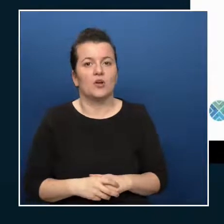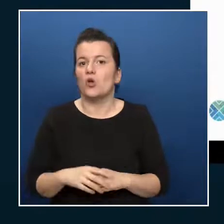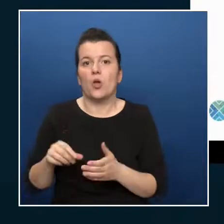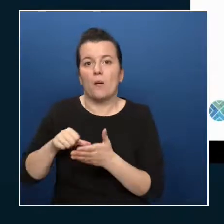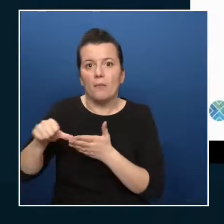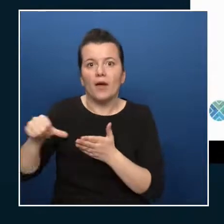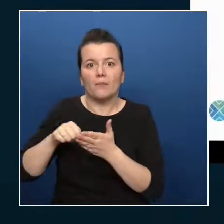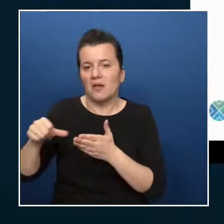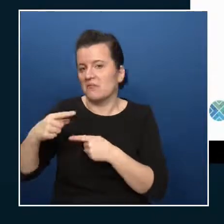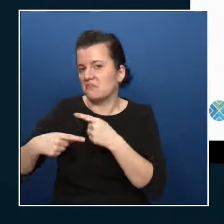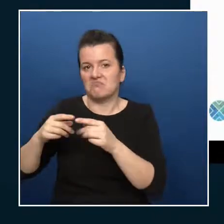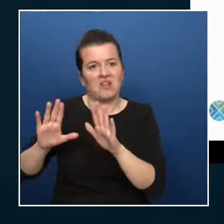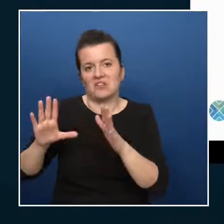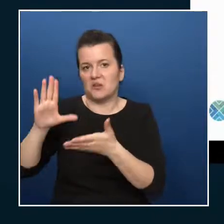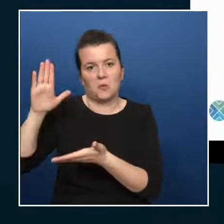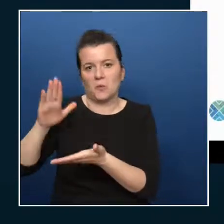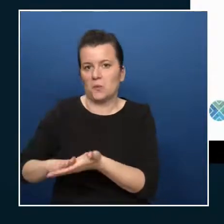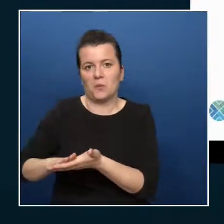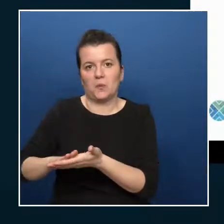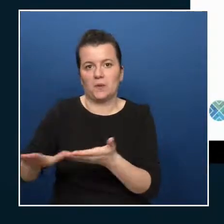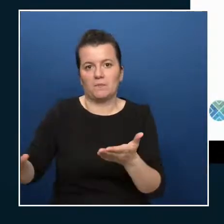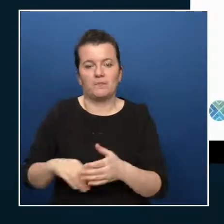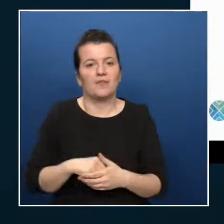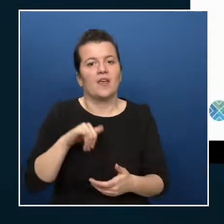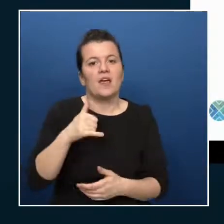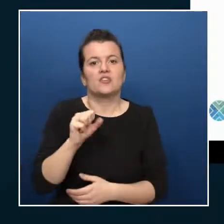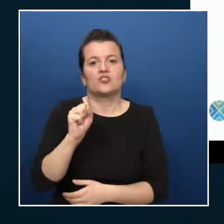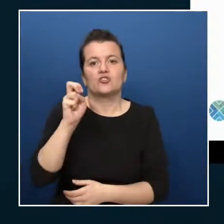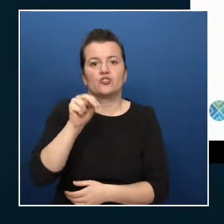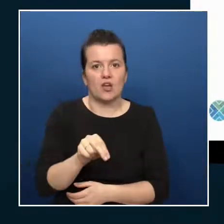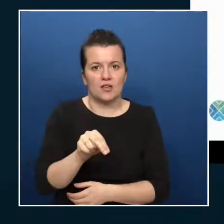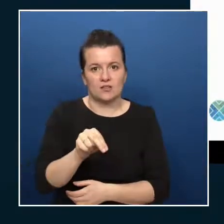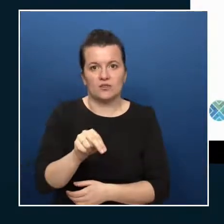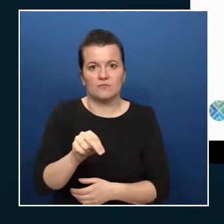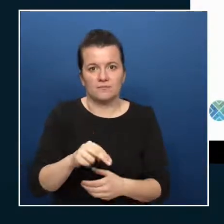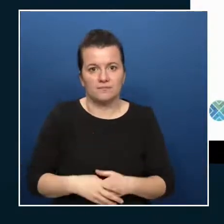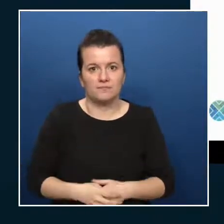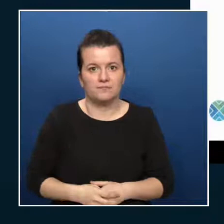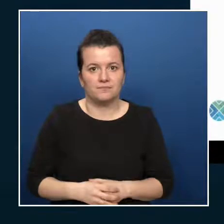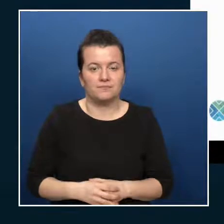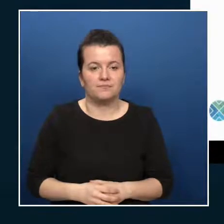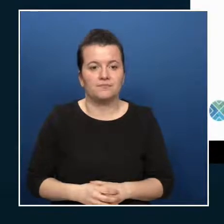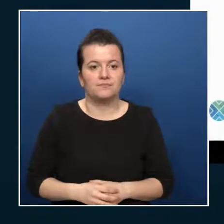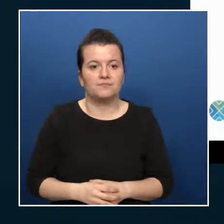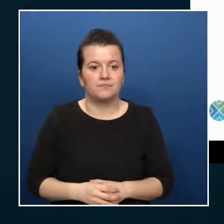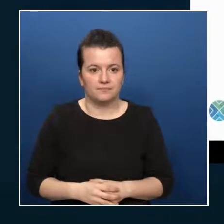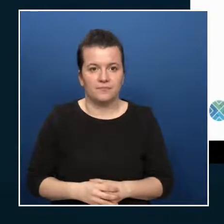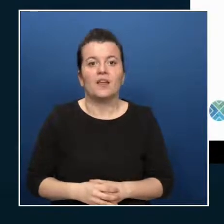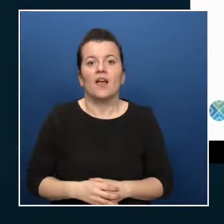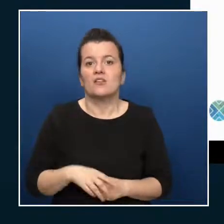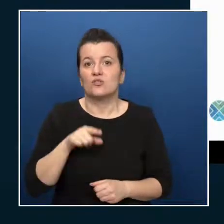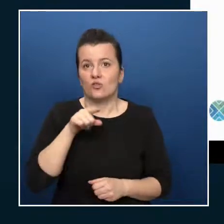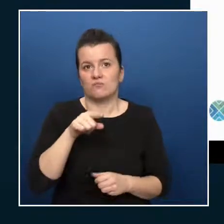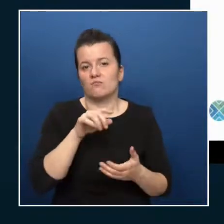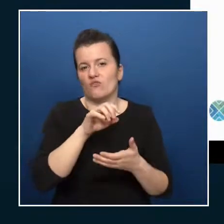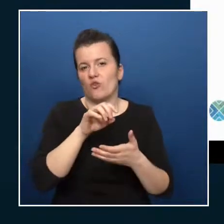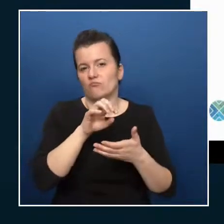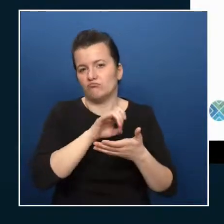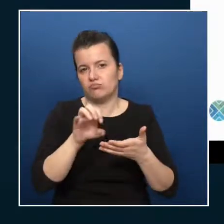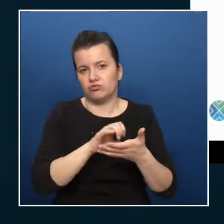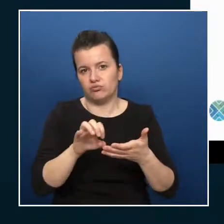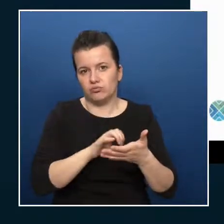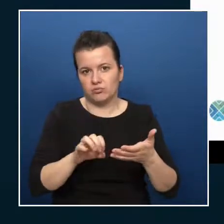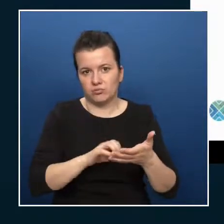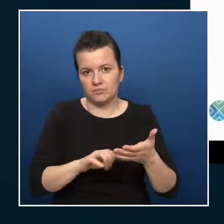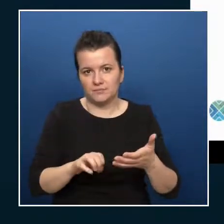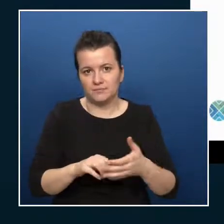ARM templates are written in JSON. That stands for JavaScript Object Notation. And this is a lightweight data